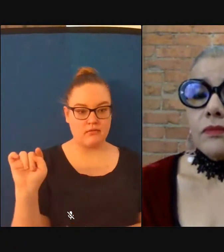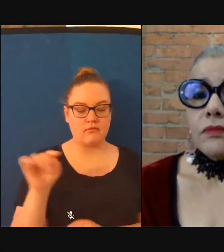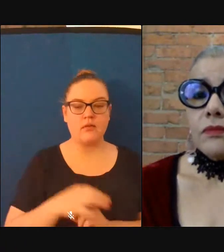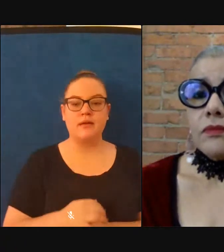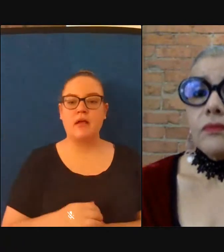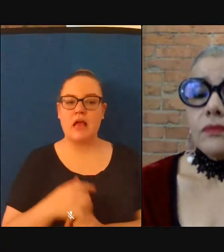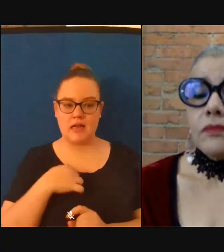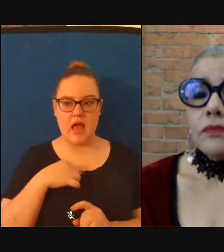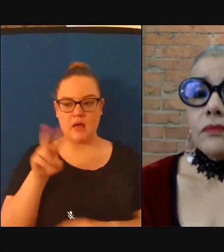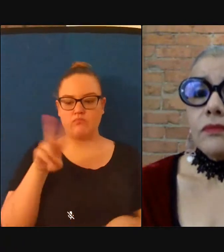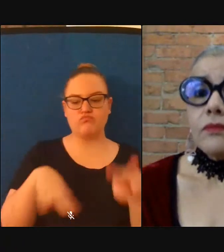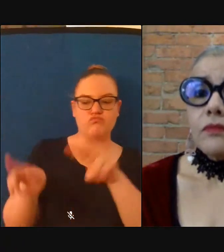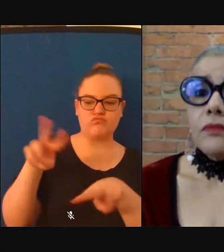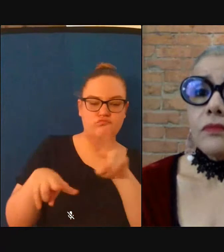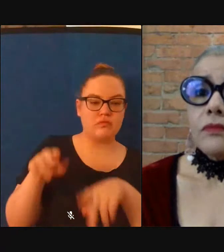of them every day.